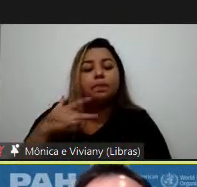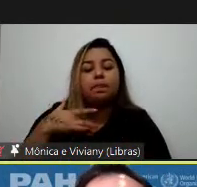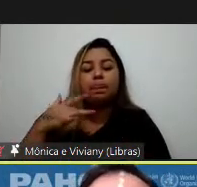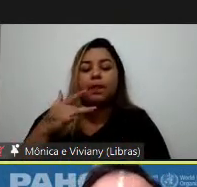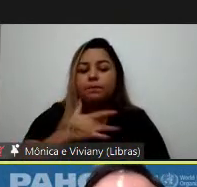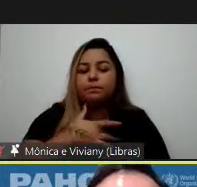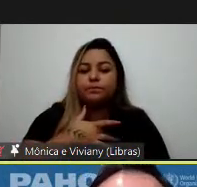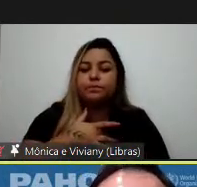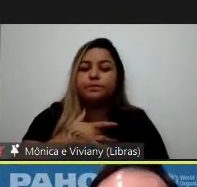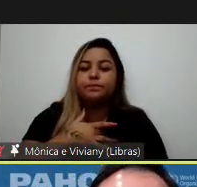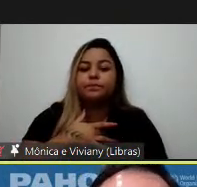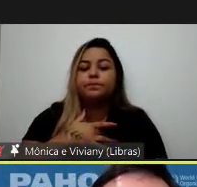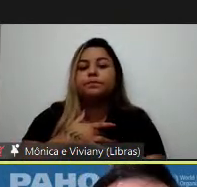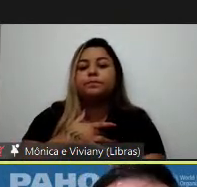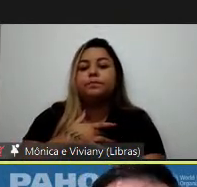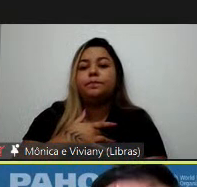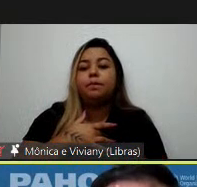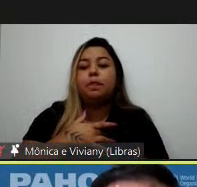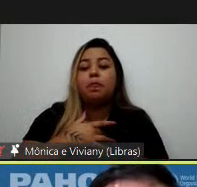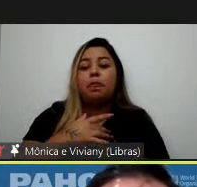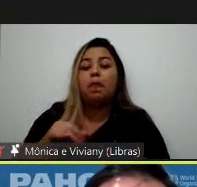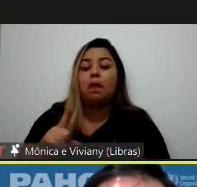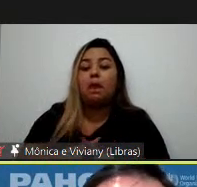for these health models.